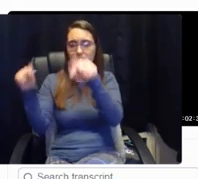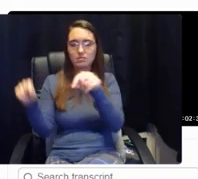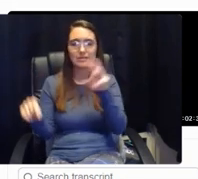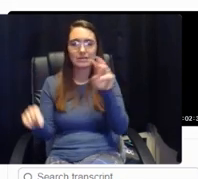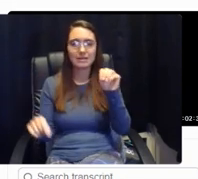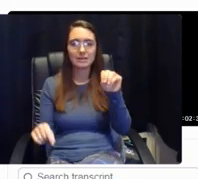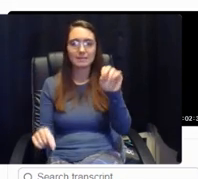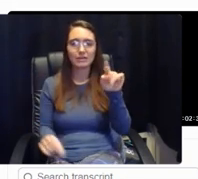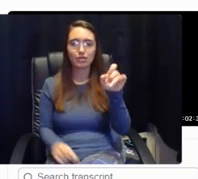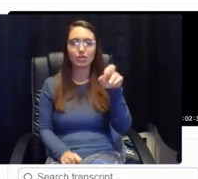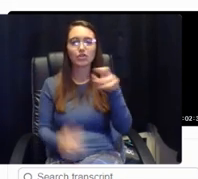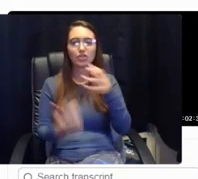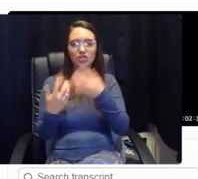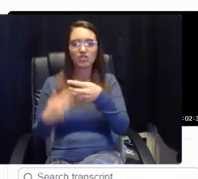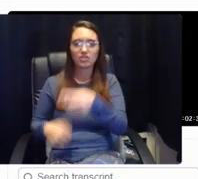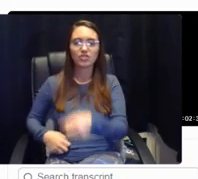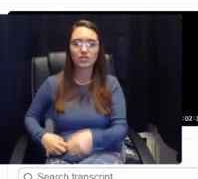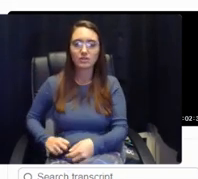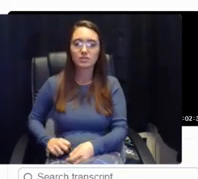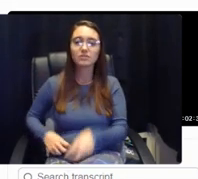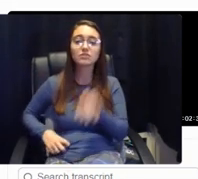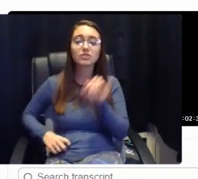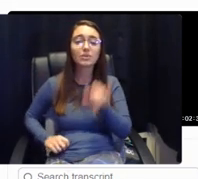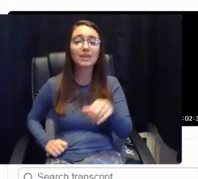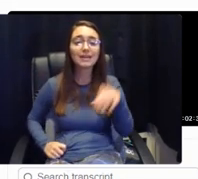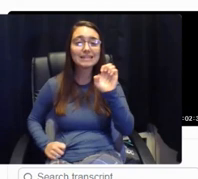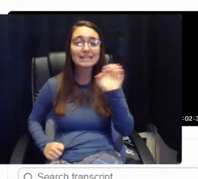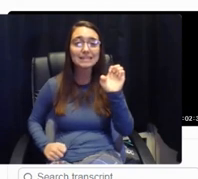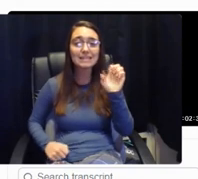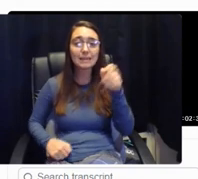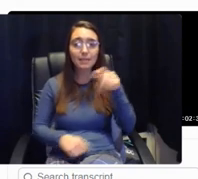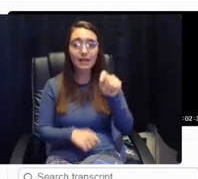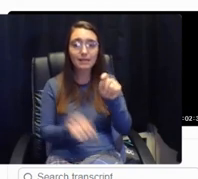that potential here, E platinum, is